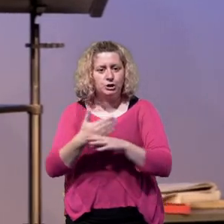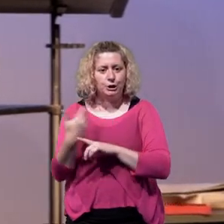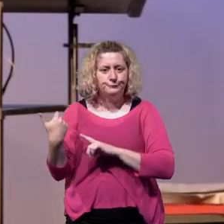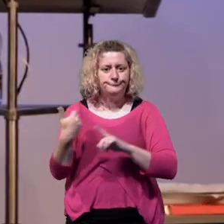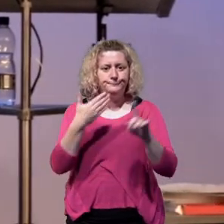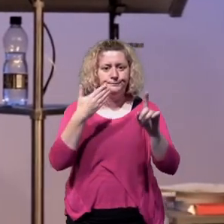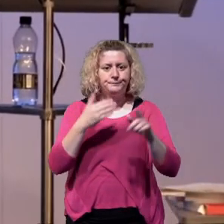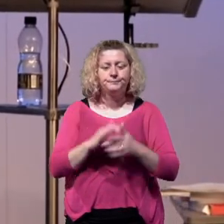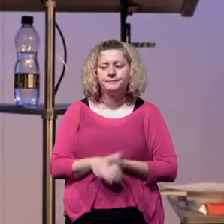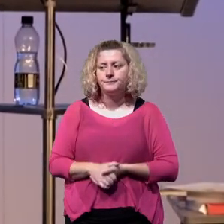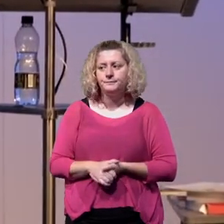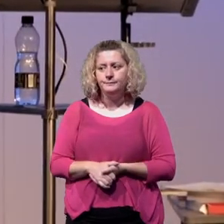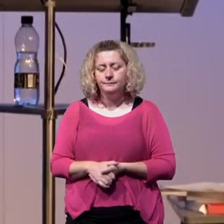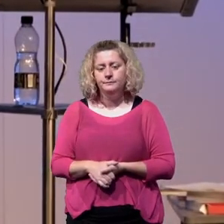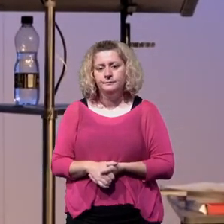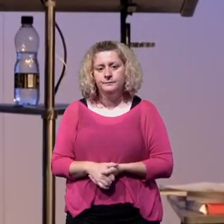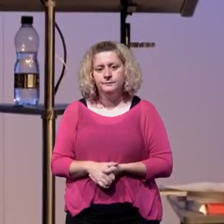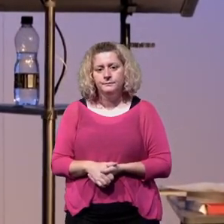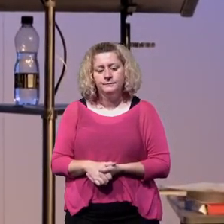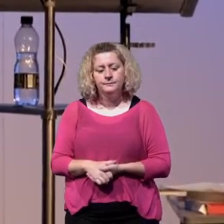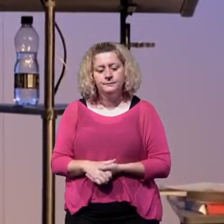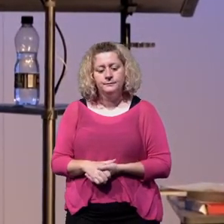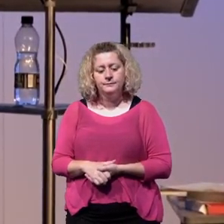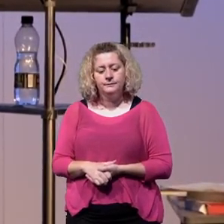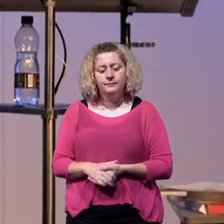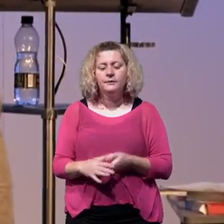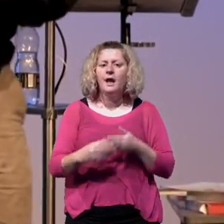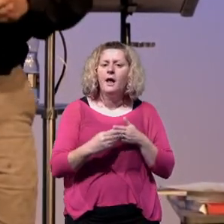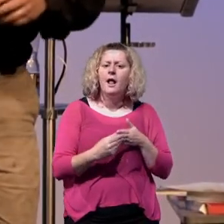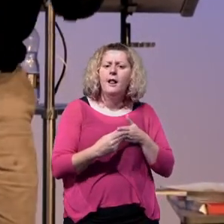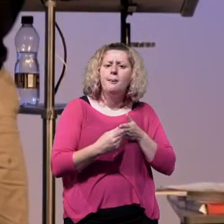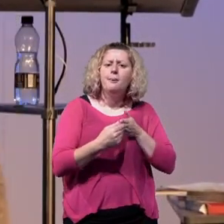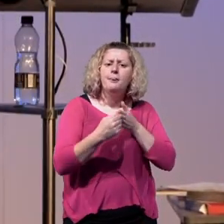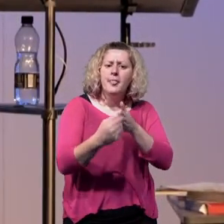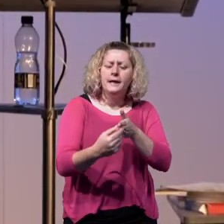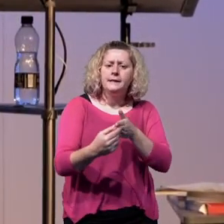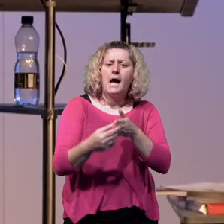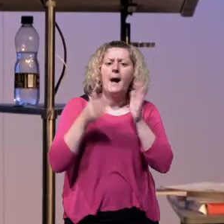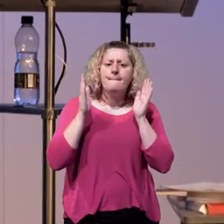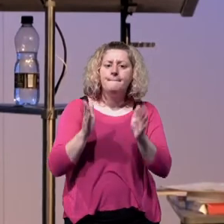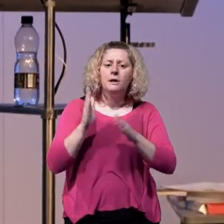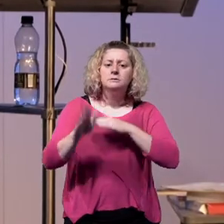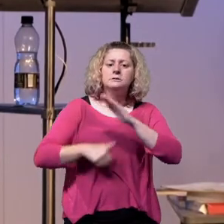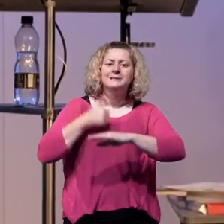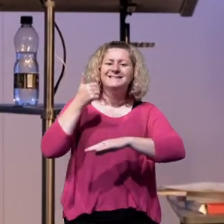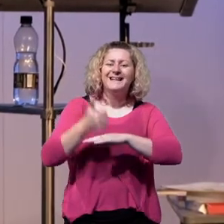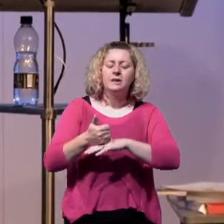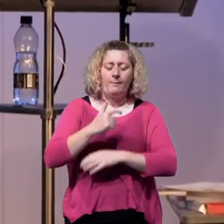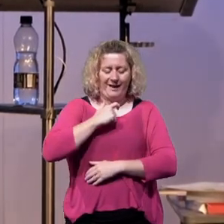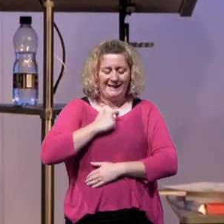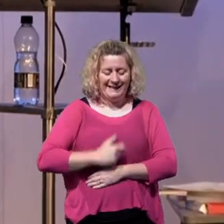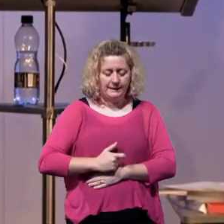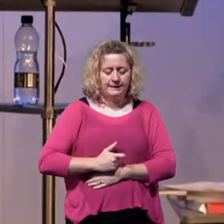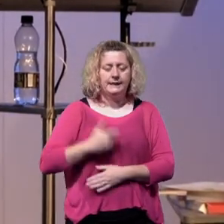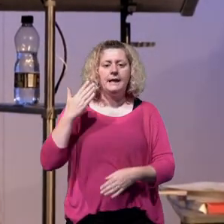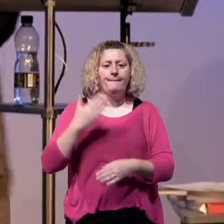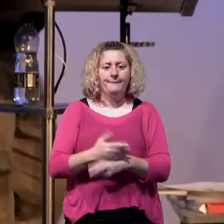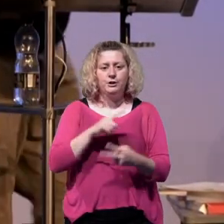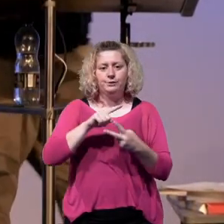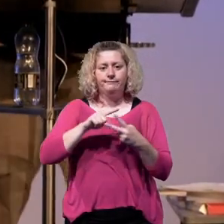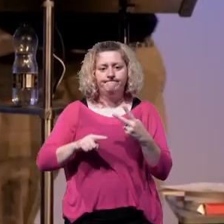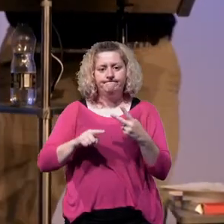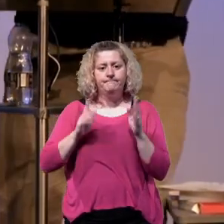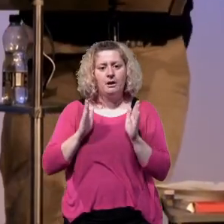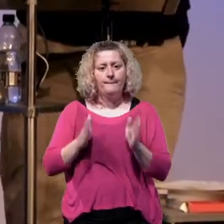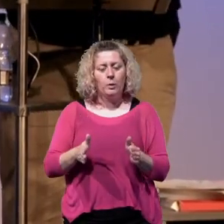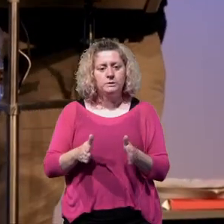leader, why is it so important to get identity and mission in place when we're talking about leaders? Well, let's just have a look at Mark